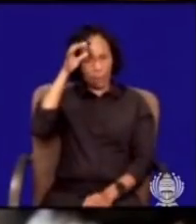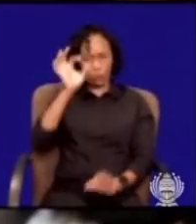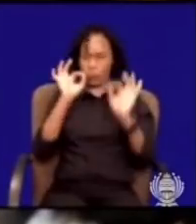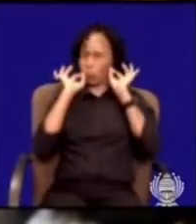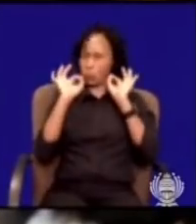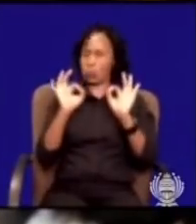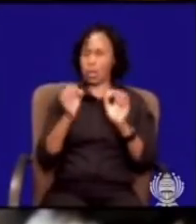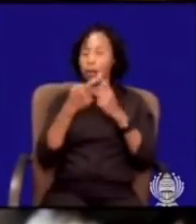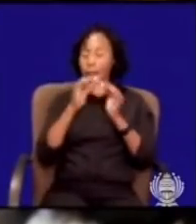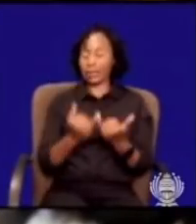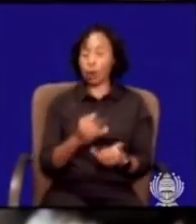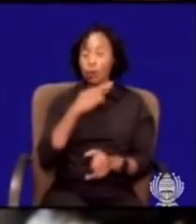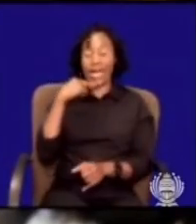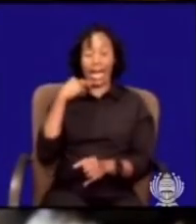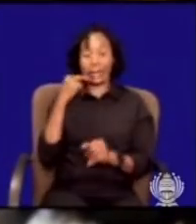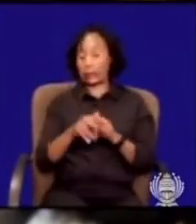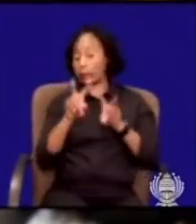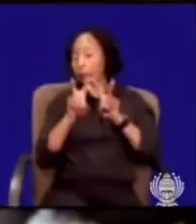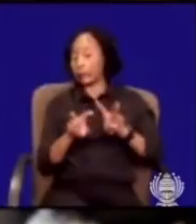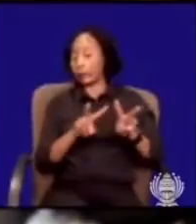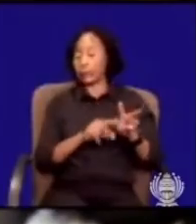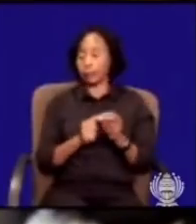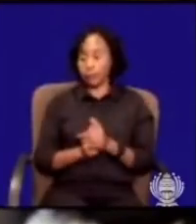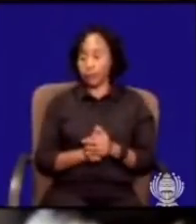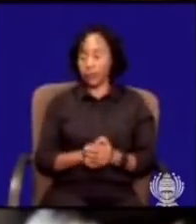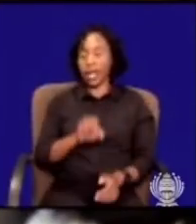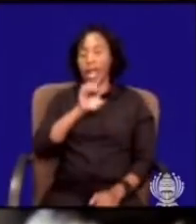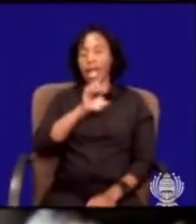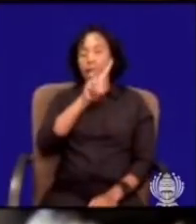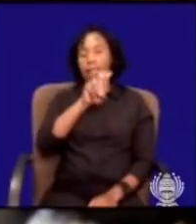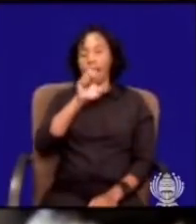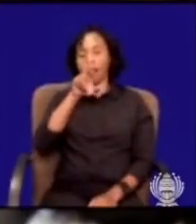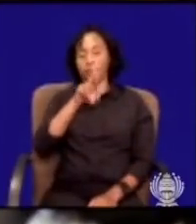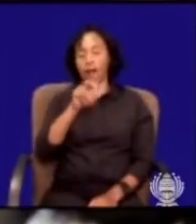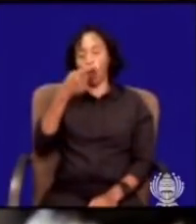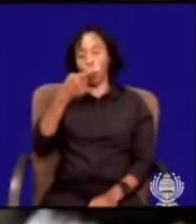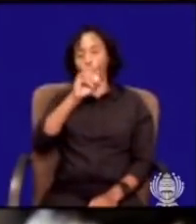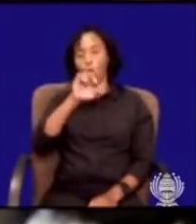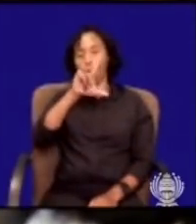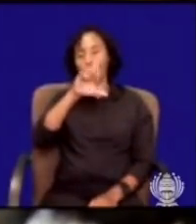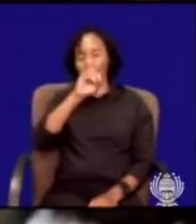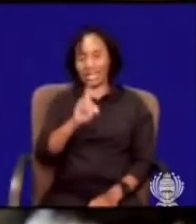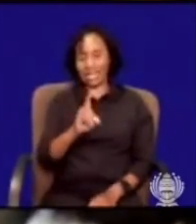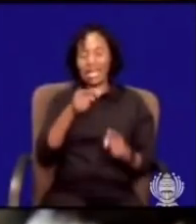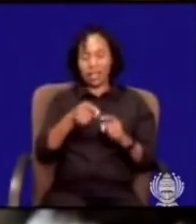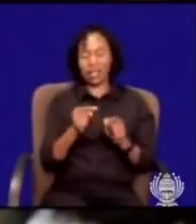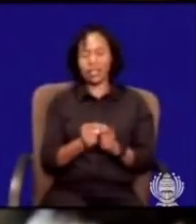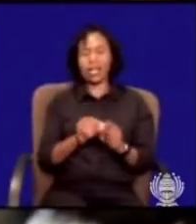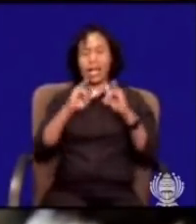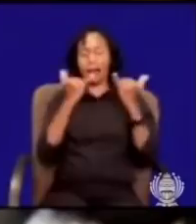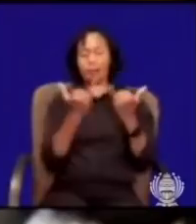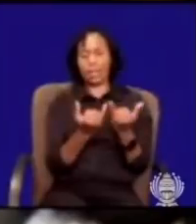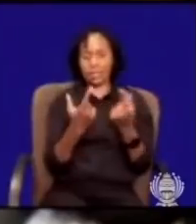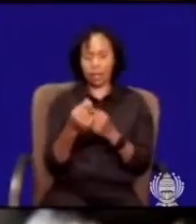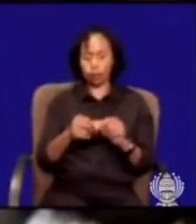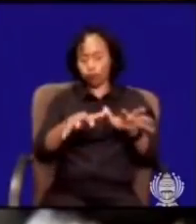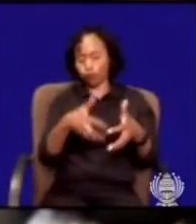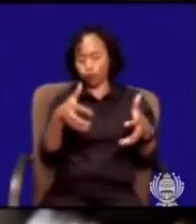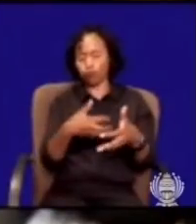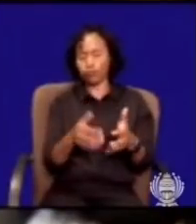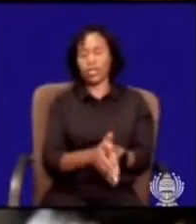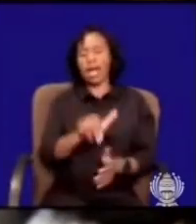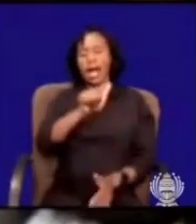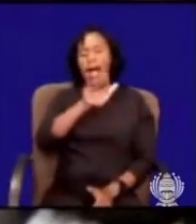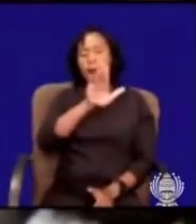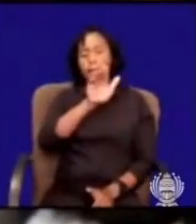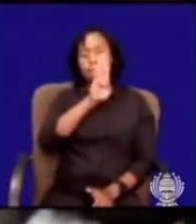check. Abergold is a company that cultivates abalone, the most sought-after seafood in the world. They've been based in Hermanus